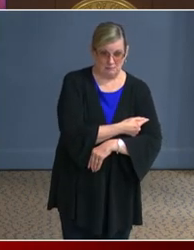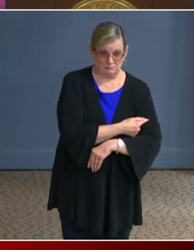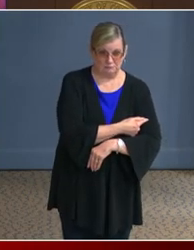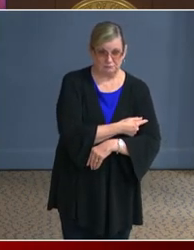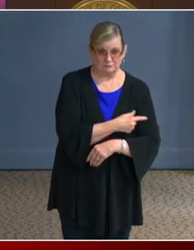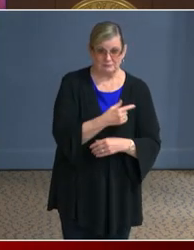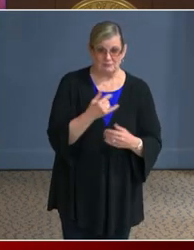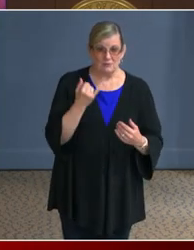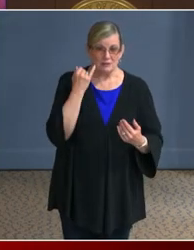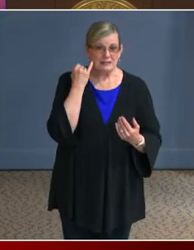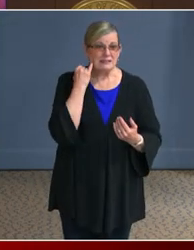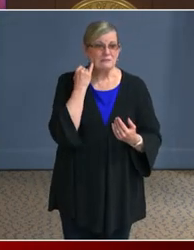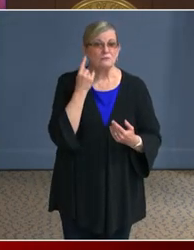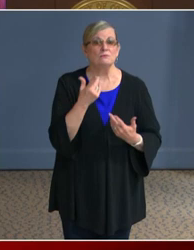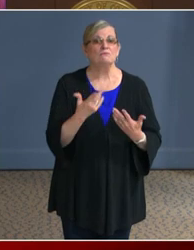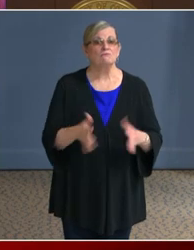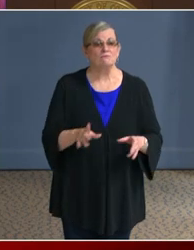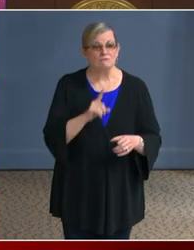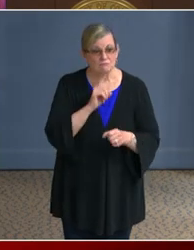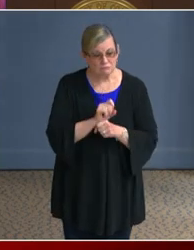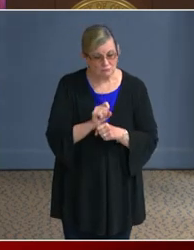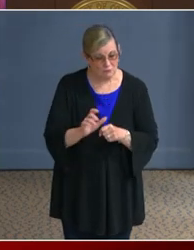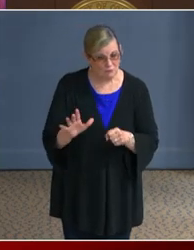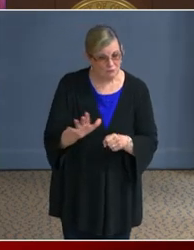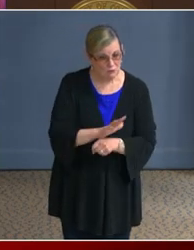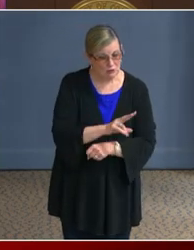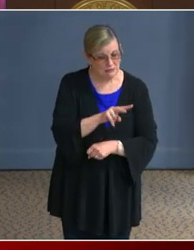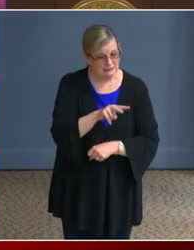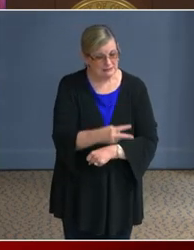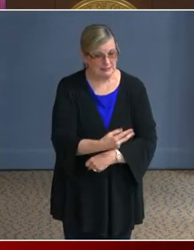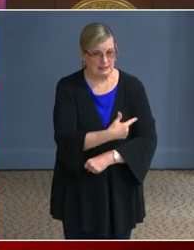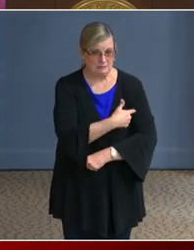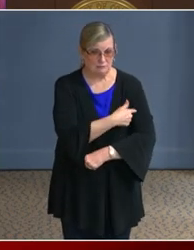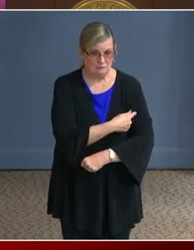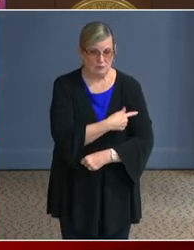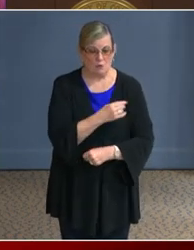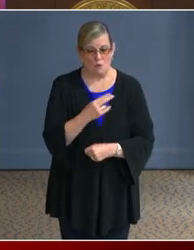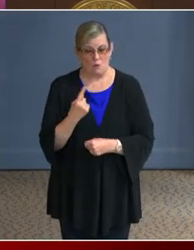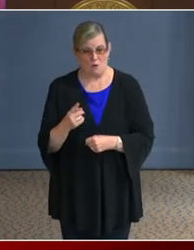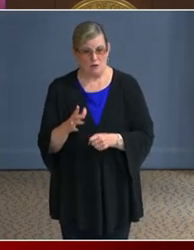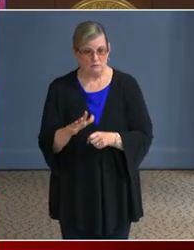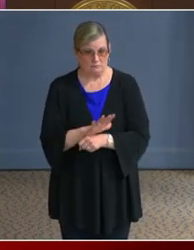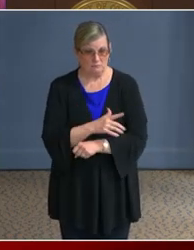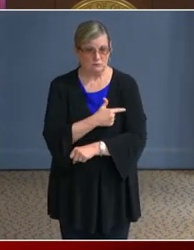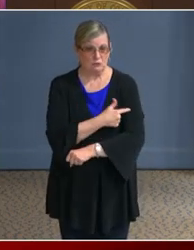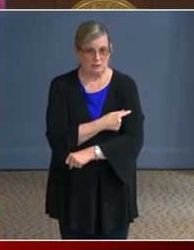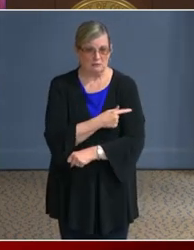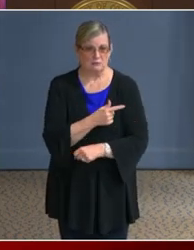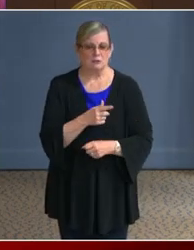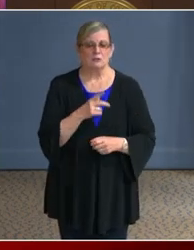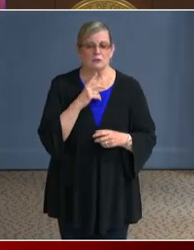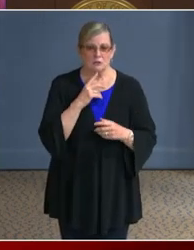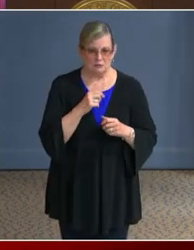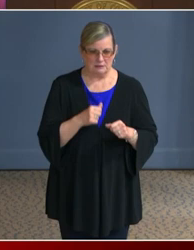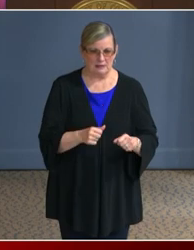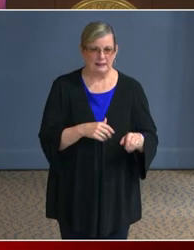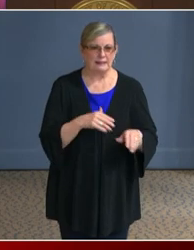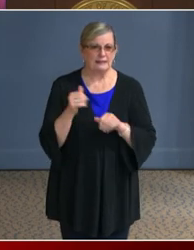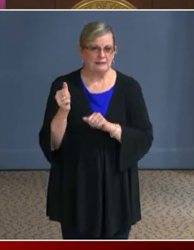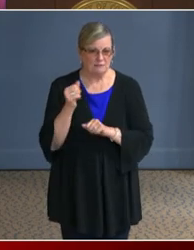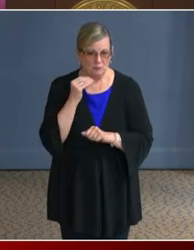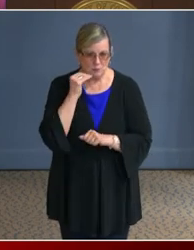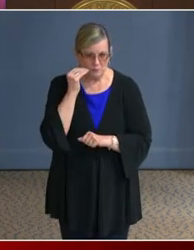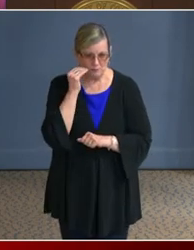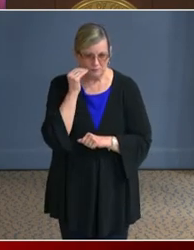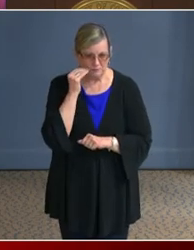you are fully vaccinated, continue to take a mask with you when you leave your home. Then